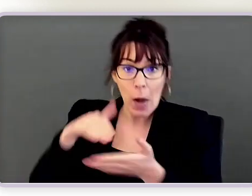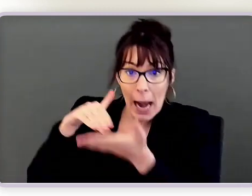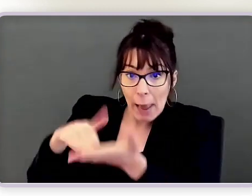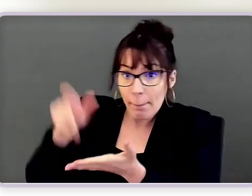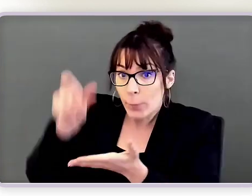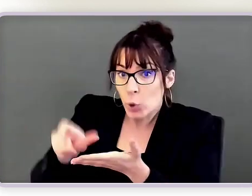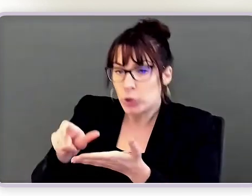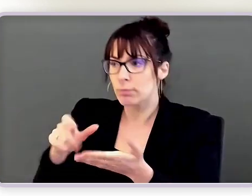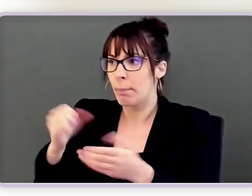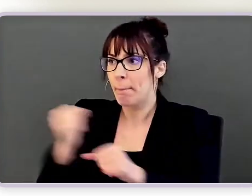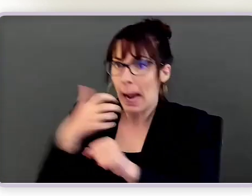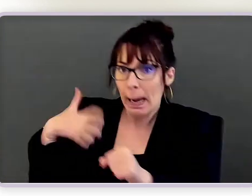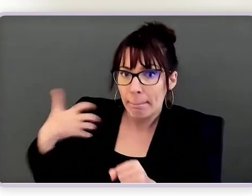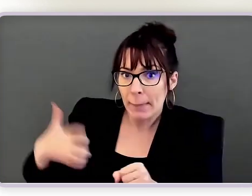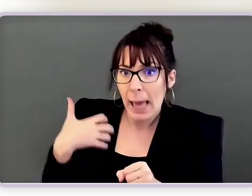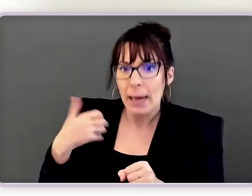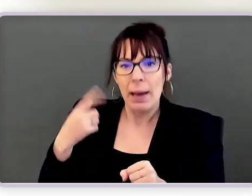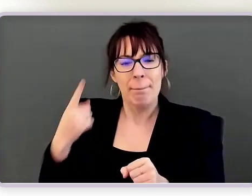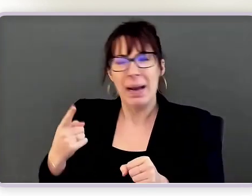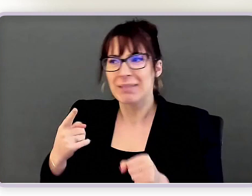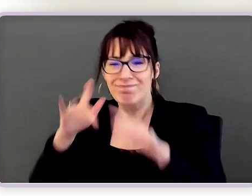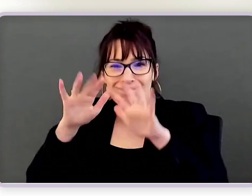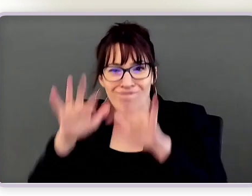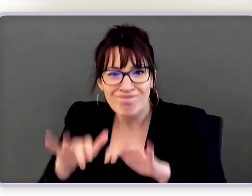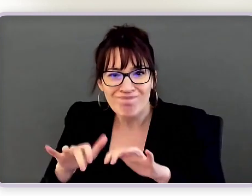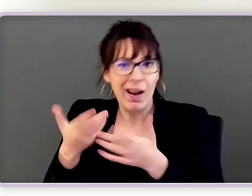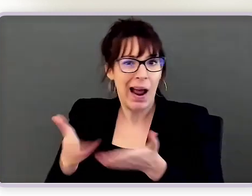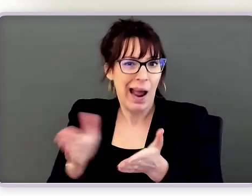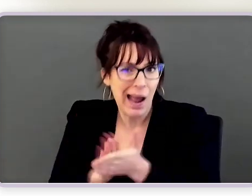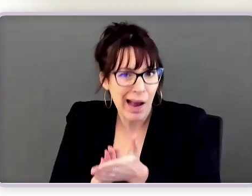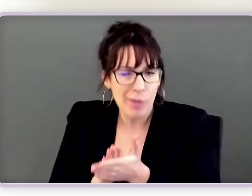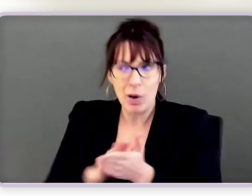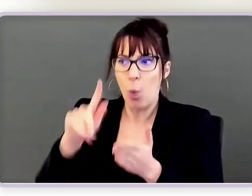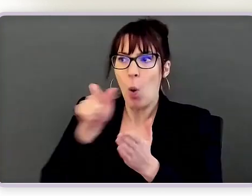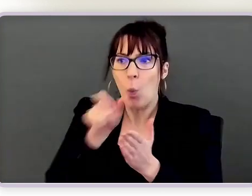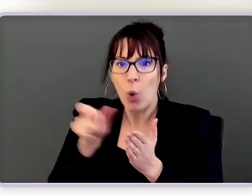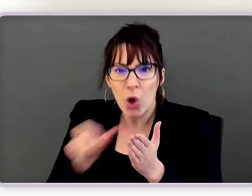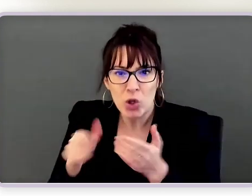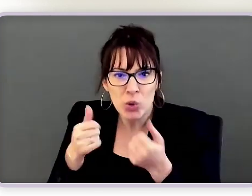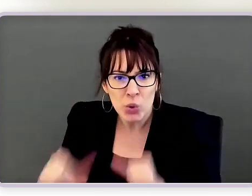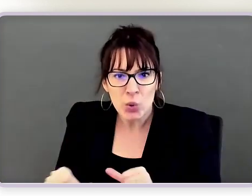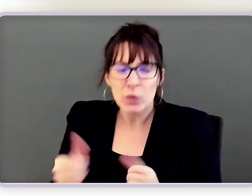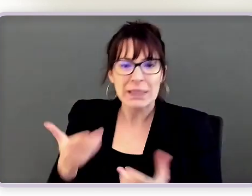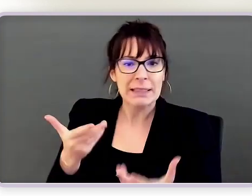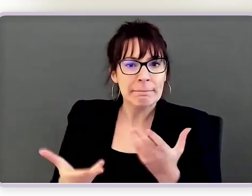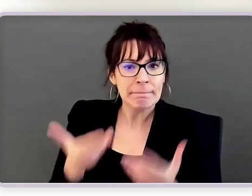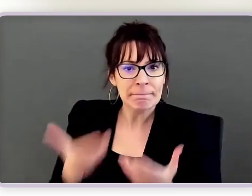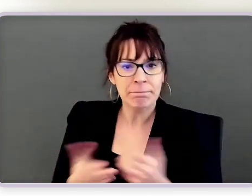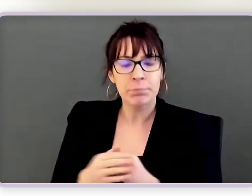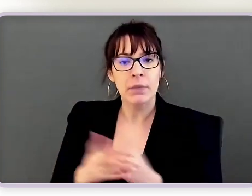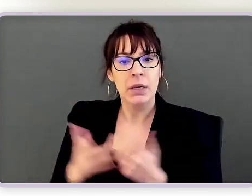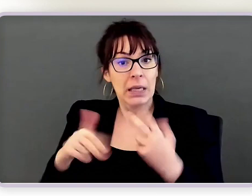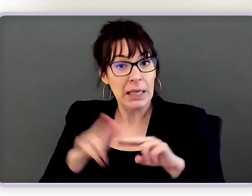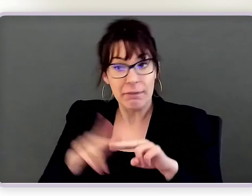if your client's made their own complaint and they have to attend a mediation and there's a whole lot of lawyers on the other